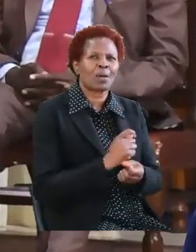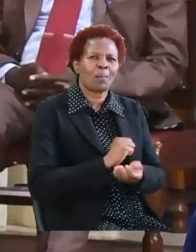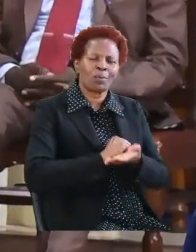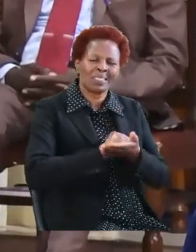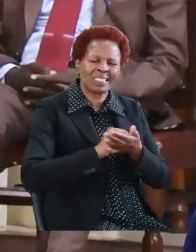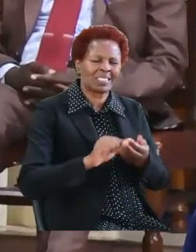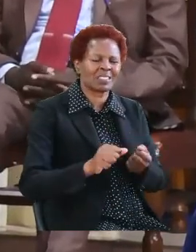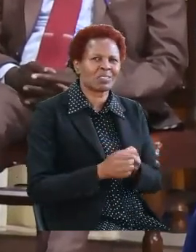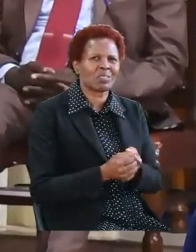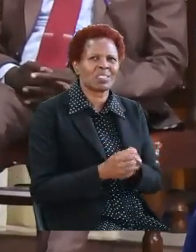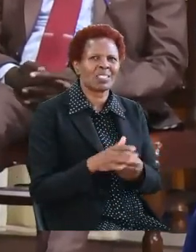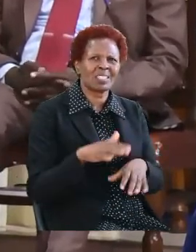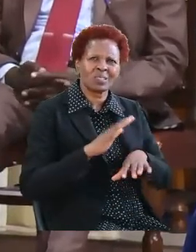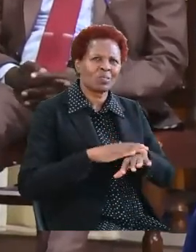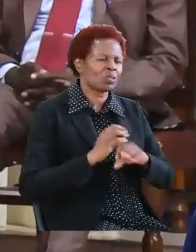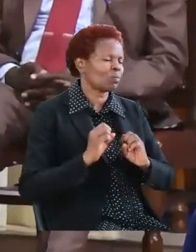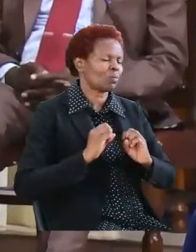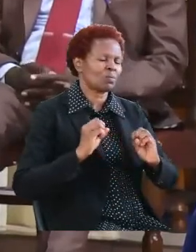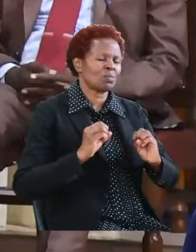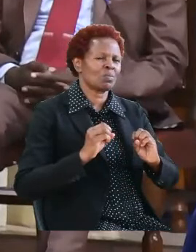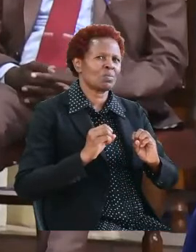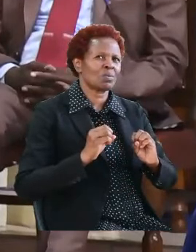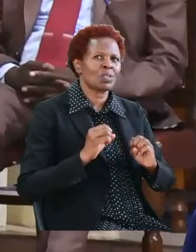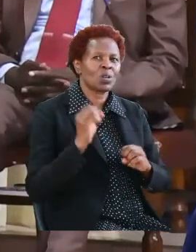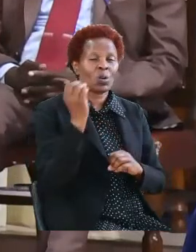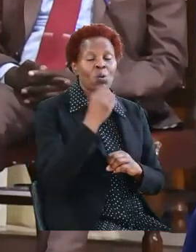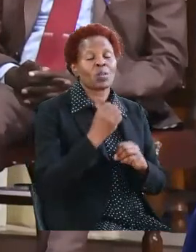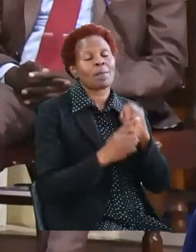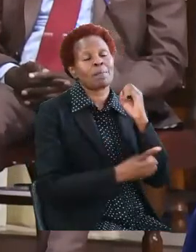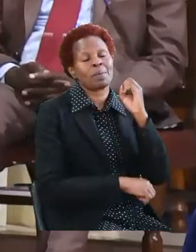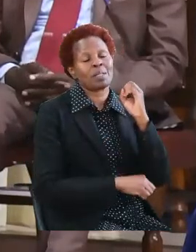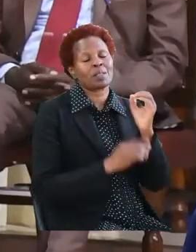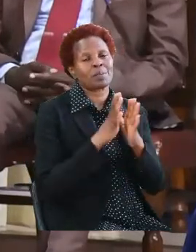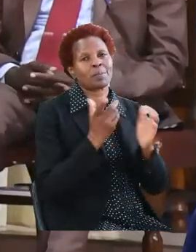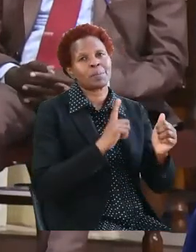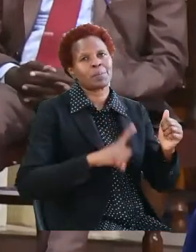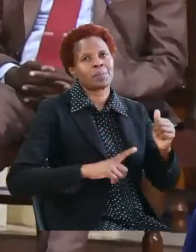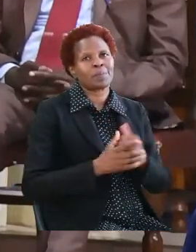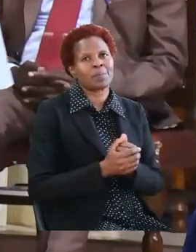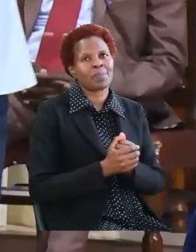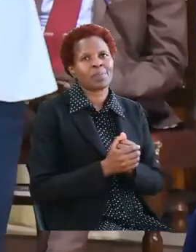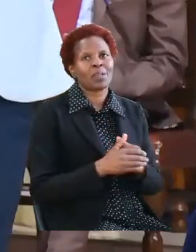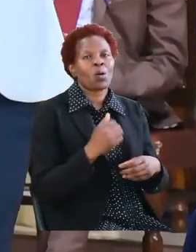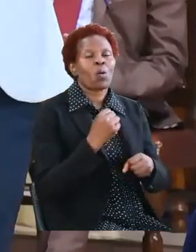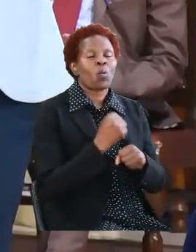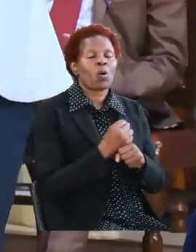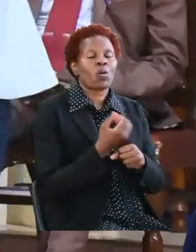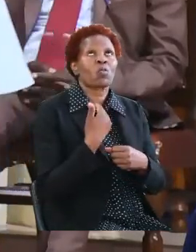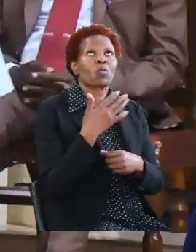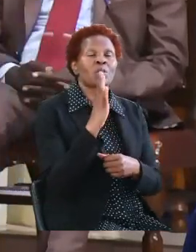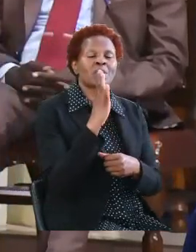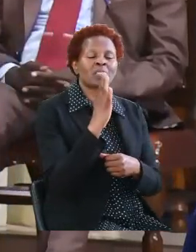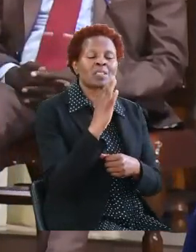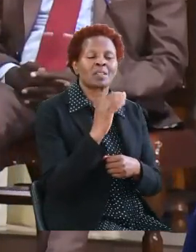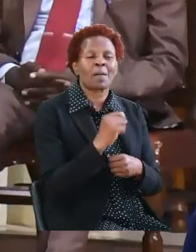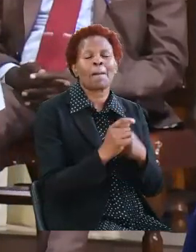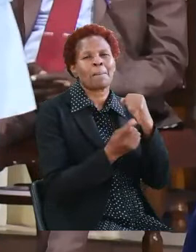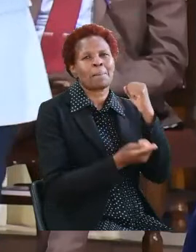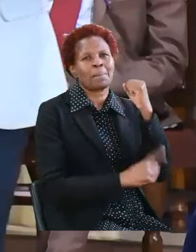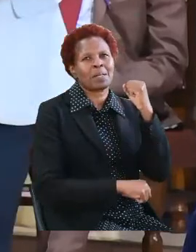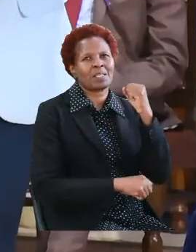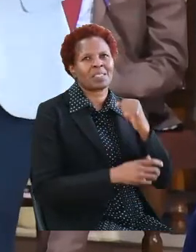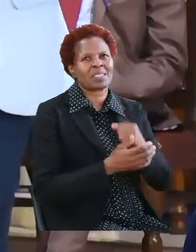not pleasing. It was not looking good. Praise the name of the Lord. The work of the Lord was not looking good. You